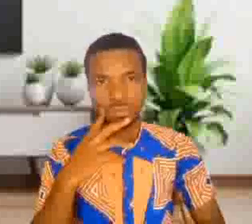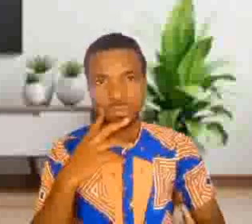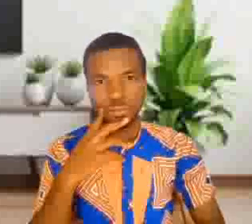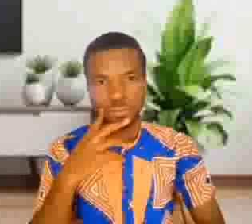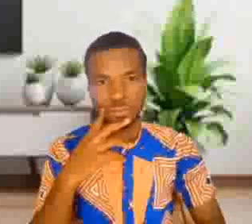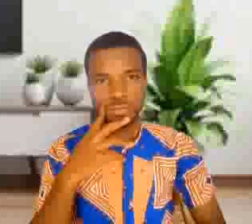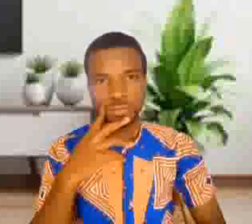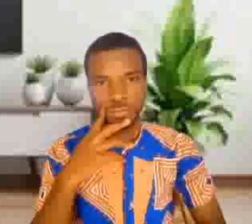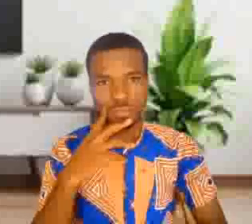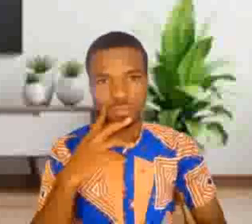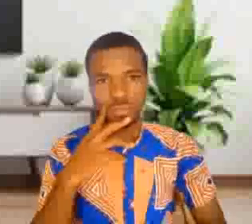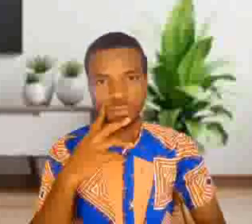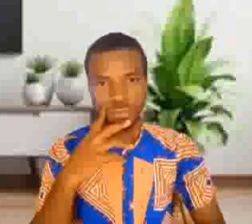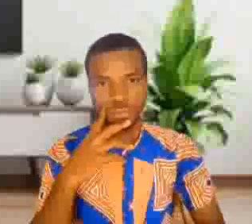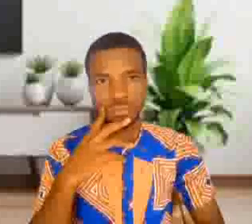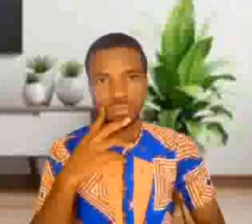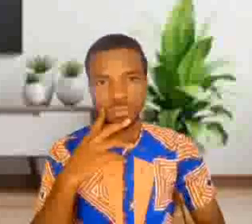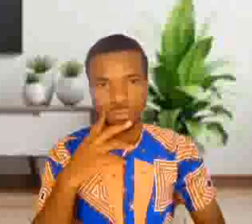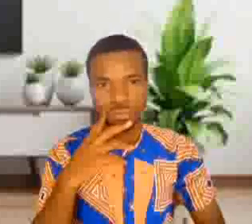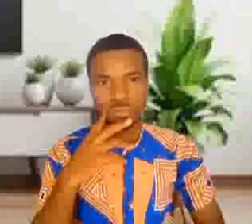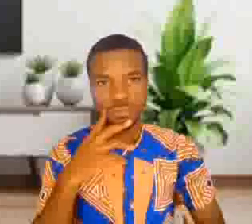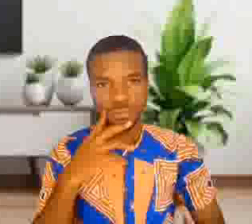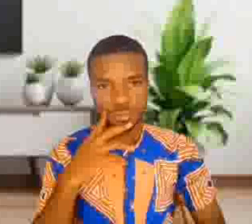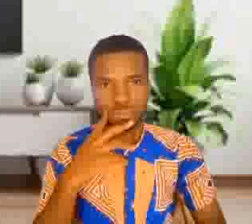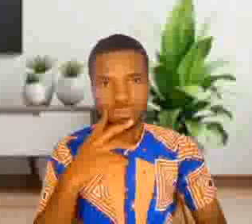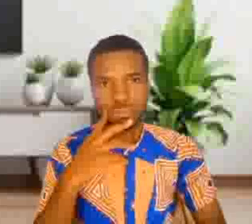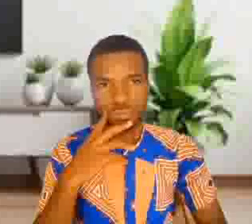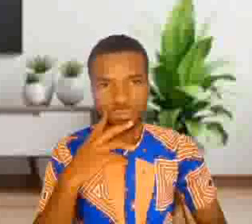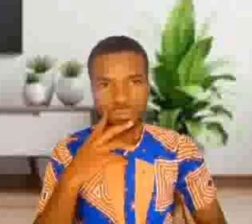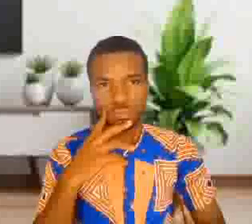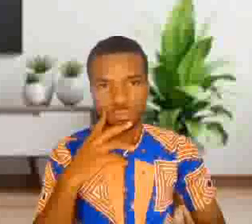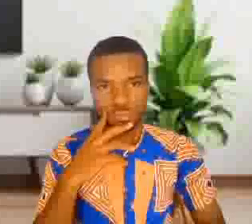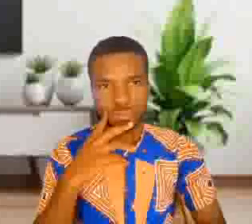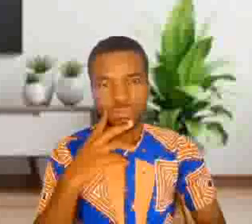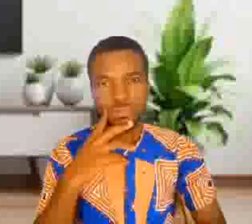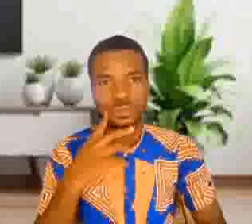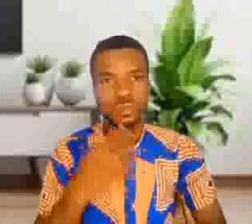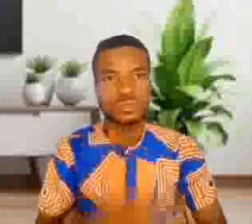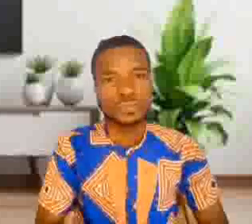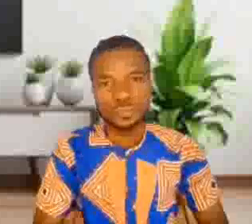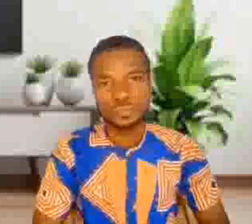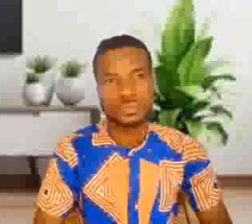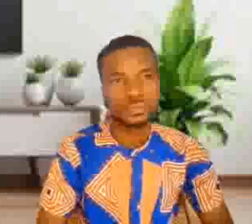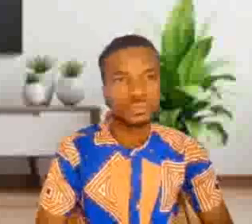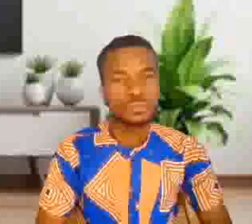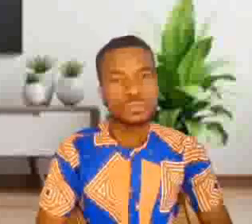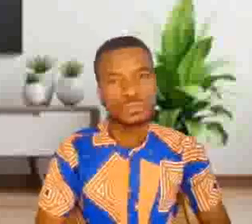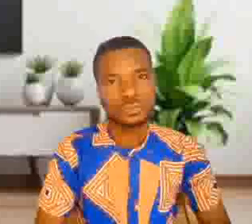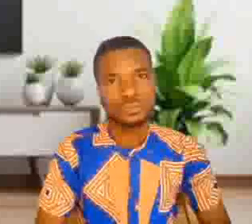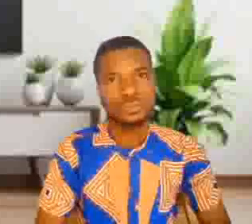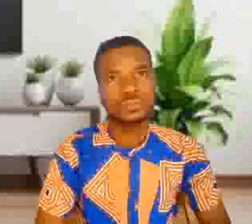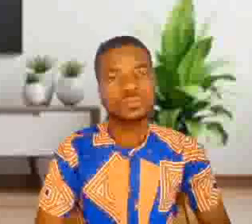Genesis, chapter 1, chapter 2, and chapter 3, there are two things you will find about